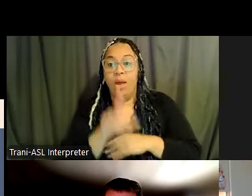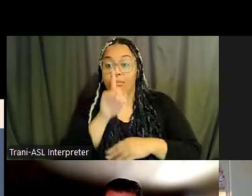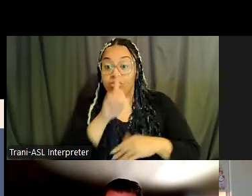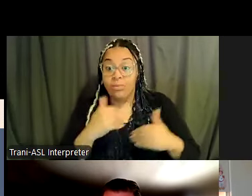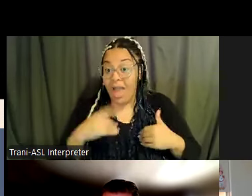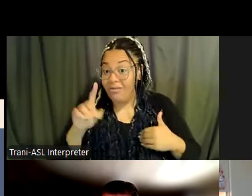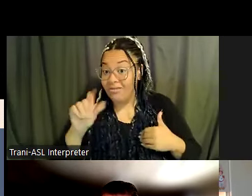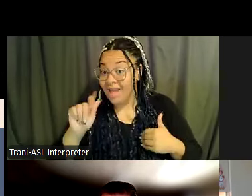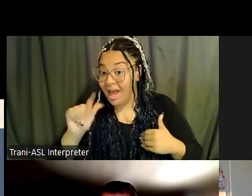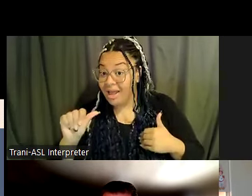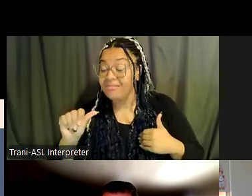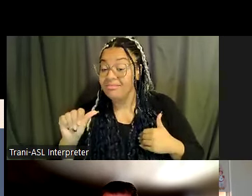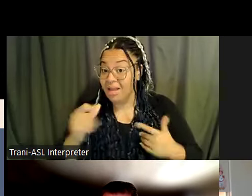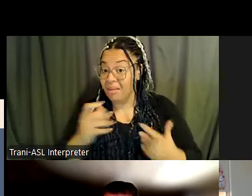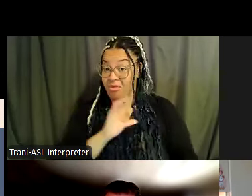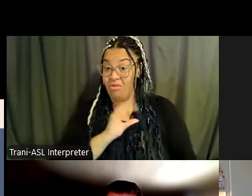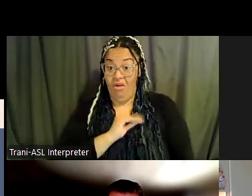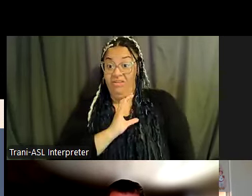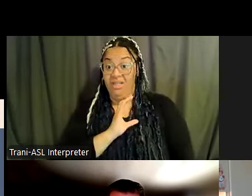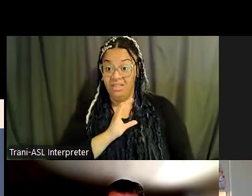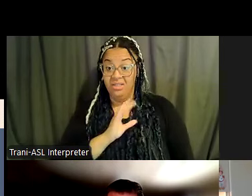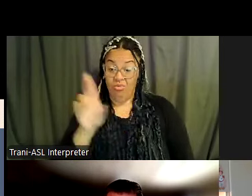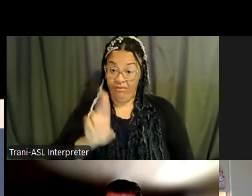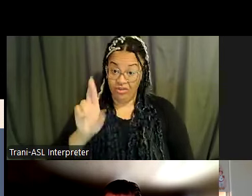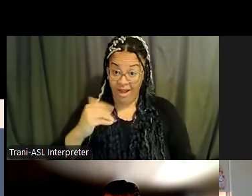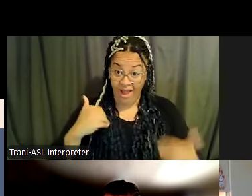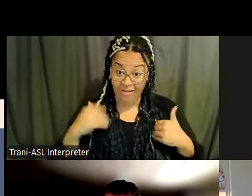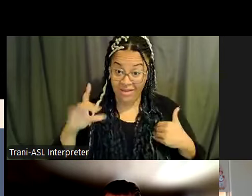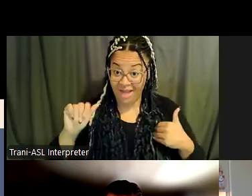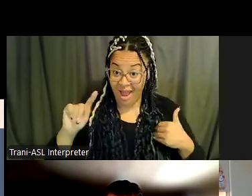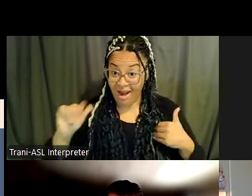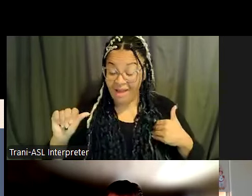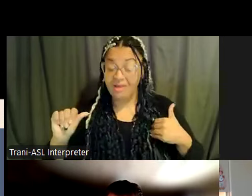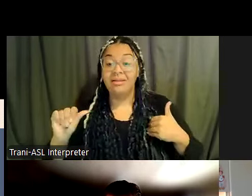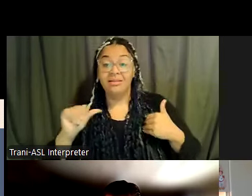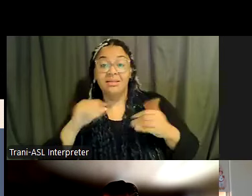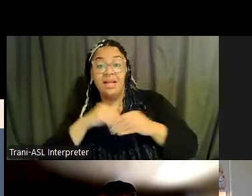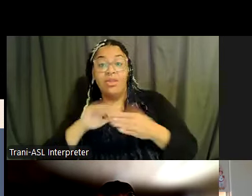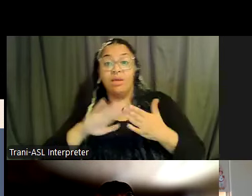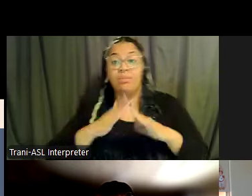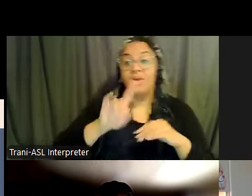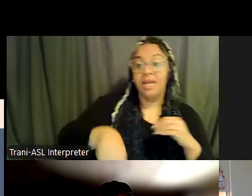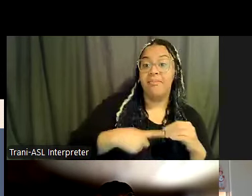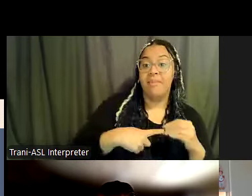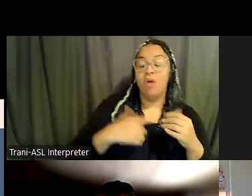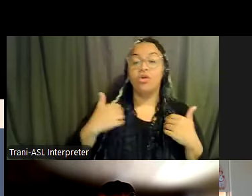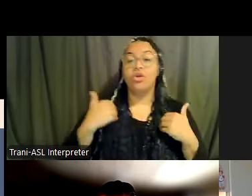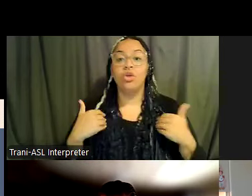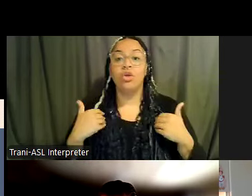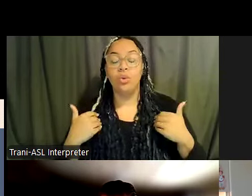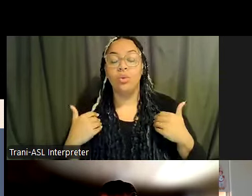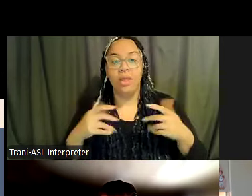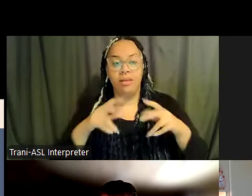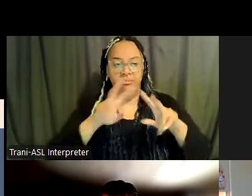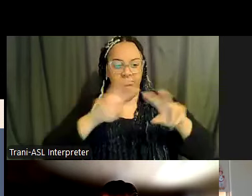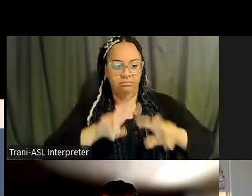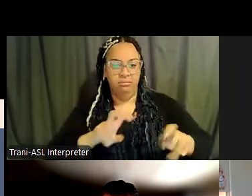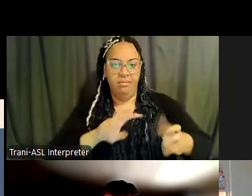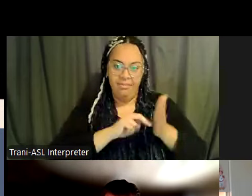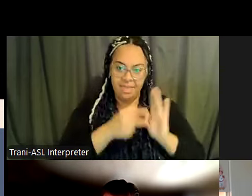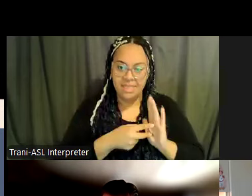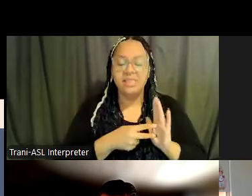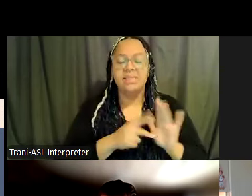data. I'm confident that Riverside has the data in your community about youth broken down by means.